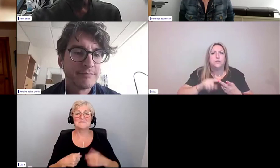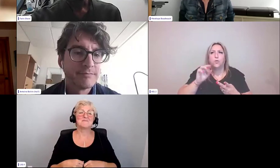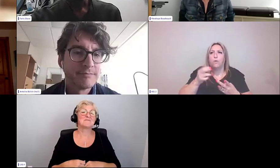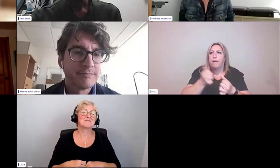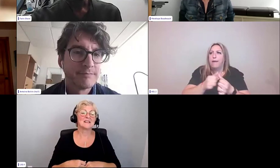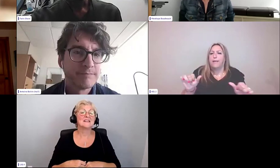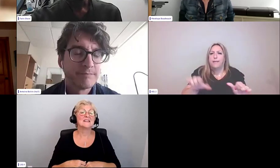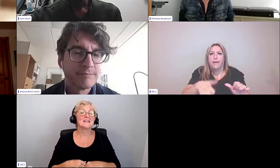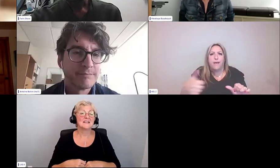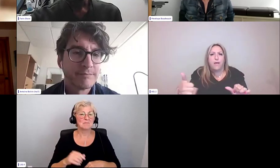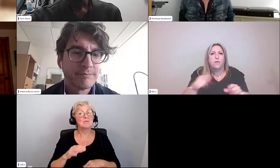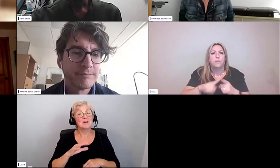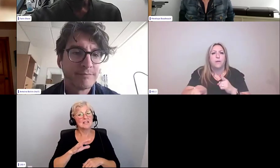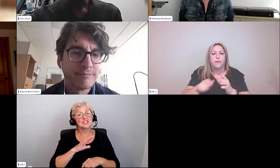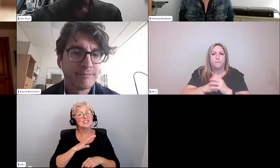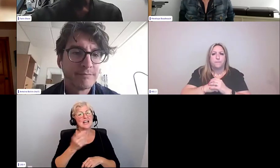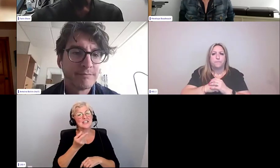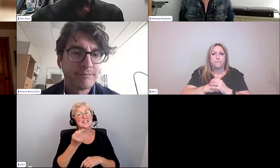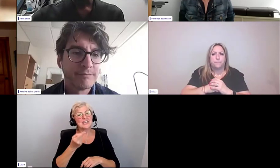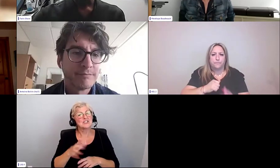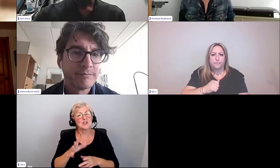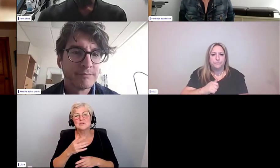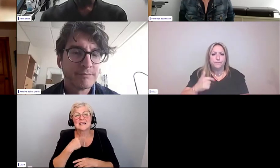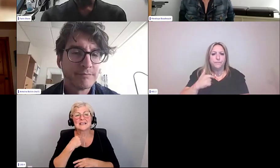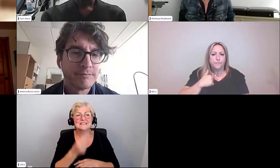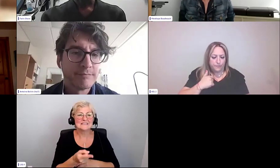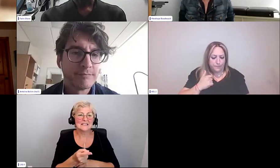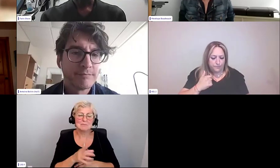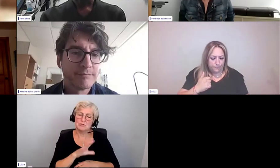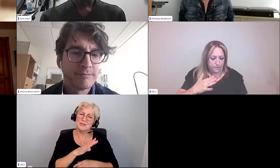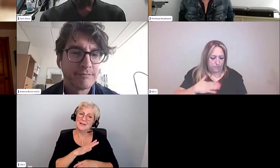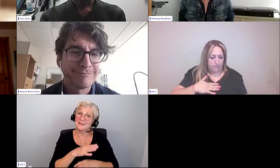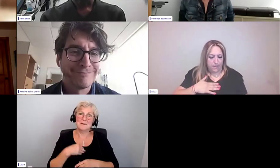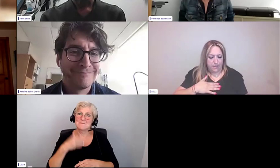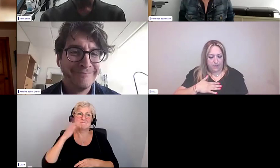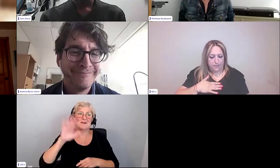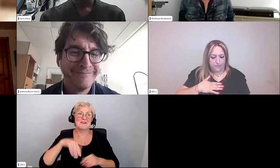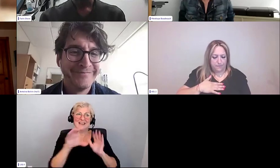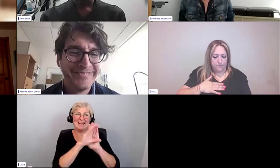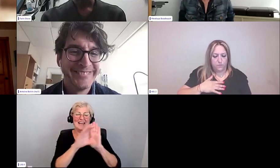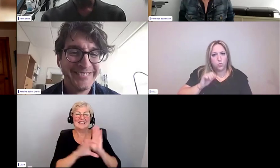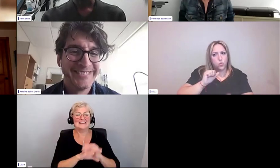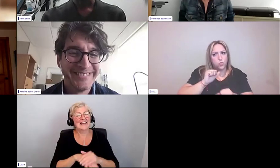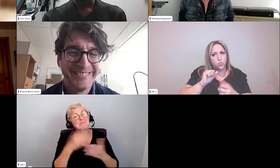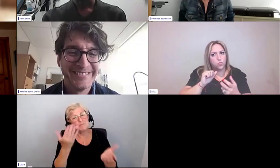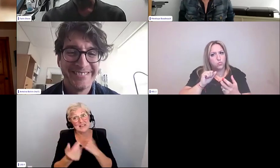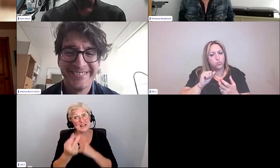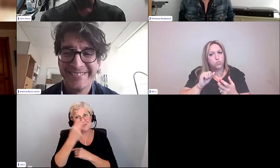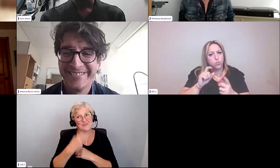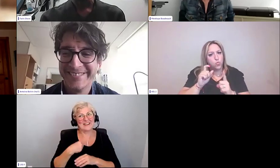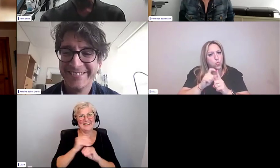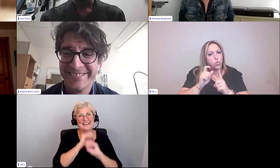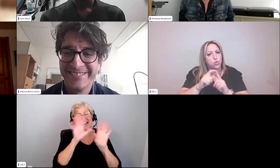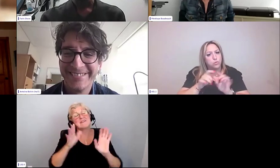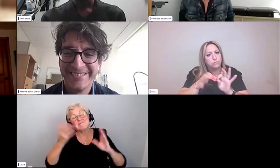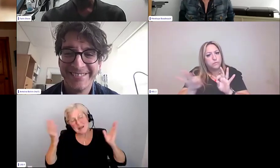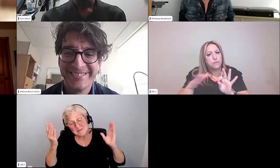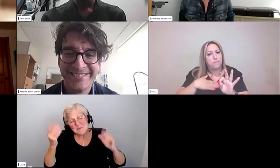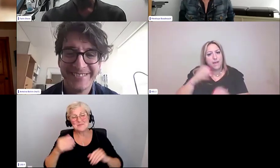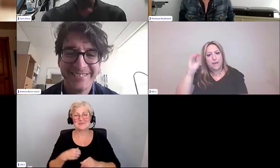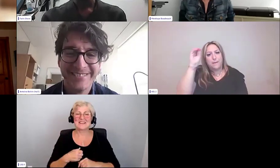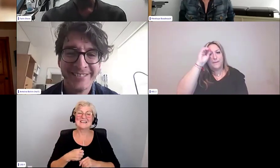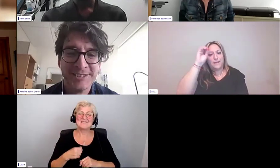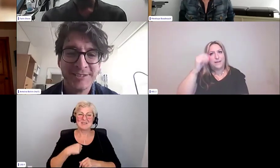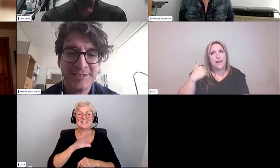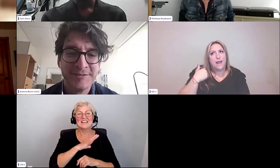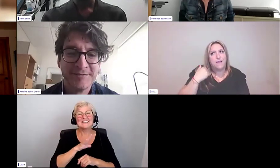else. I have my words to say, my opinions.